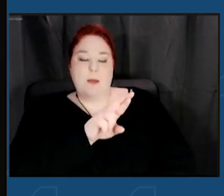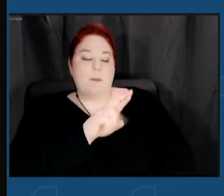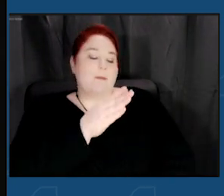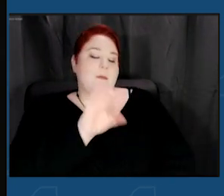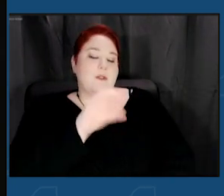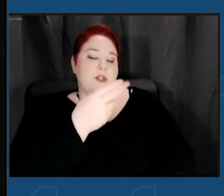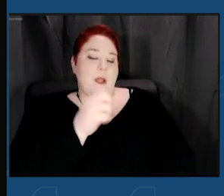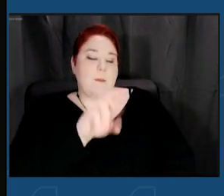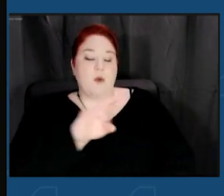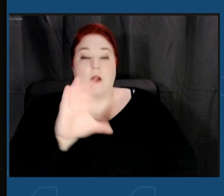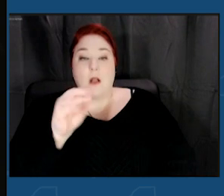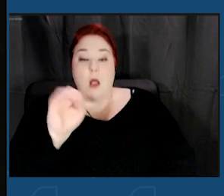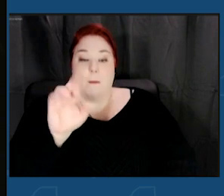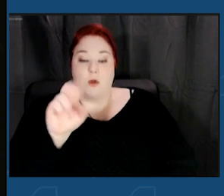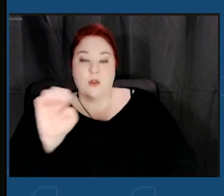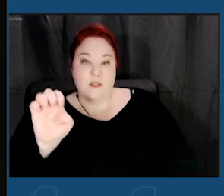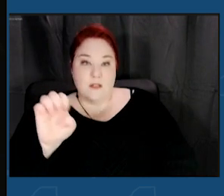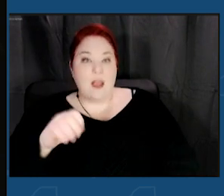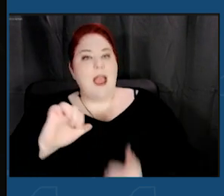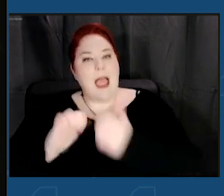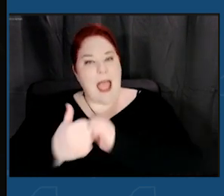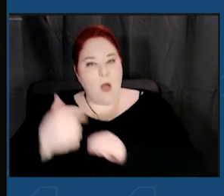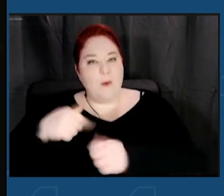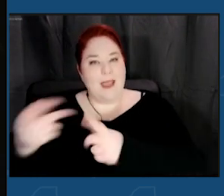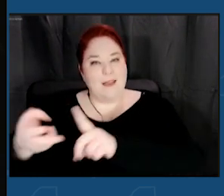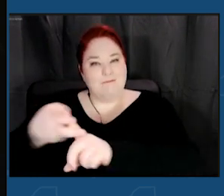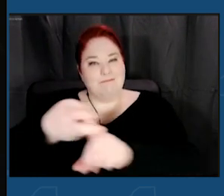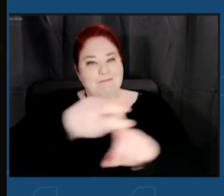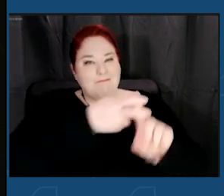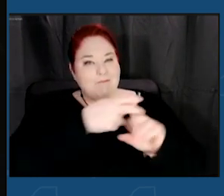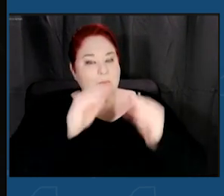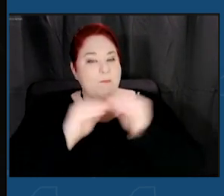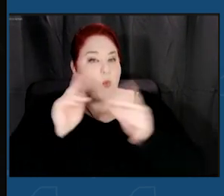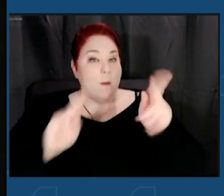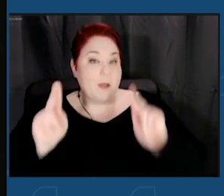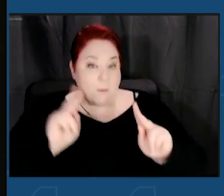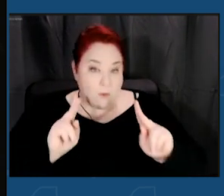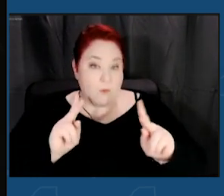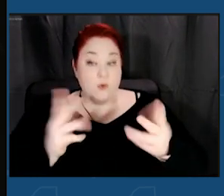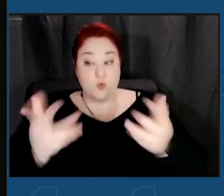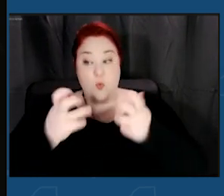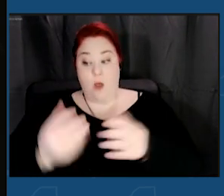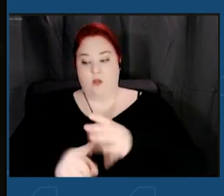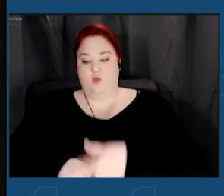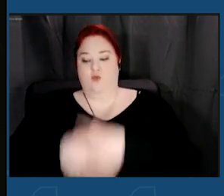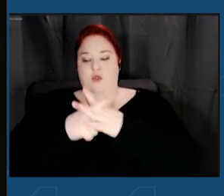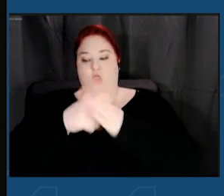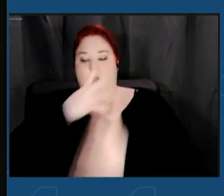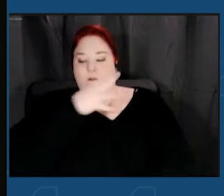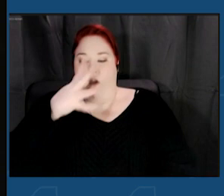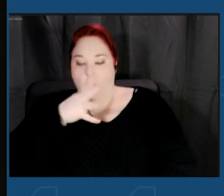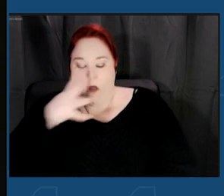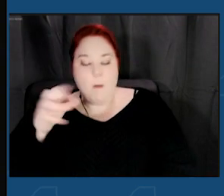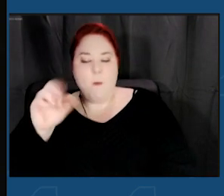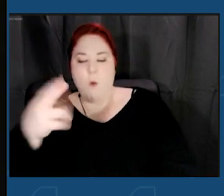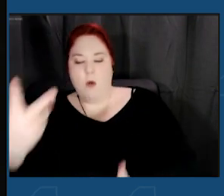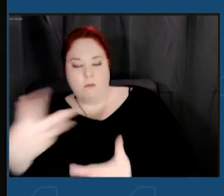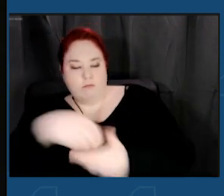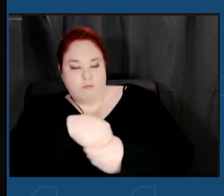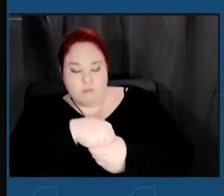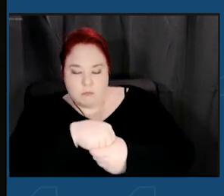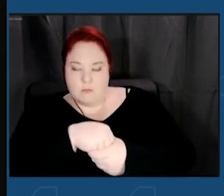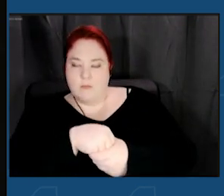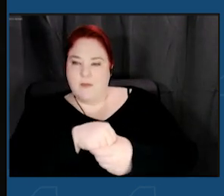people to want to start farming themselves or to be workers in the industry? I mean, that's one of your